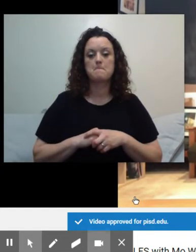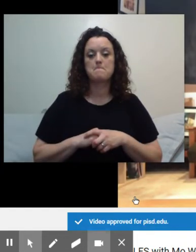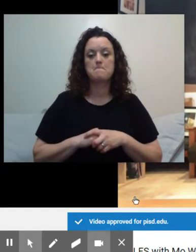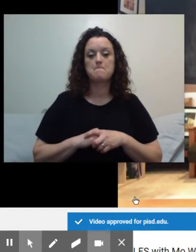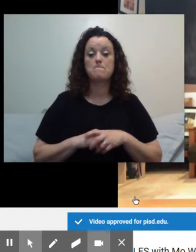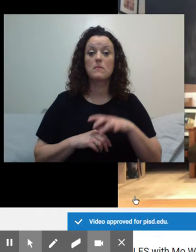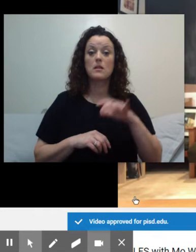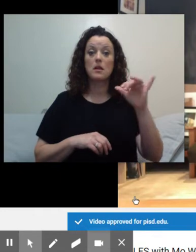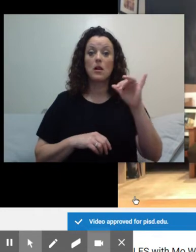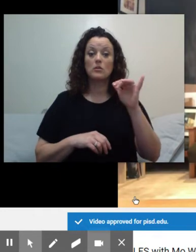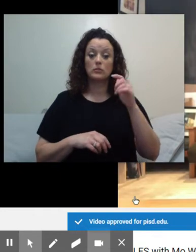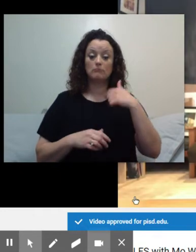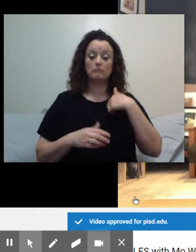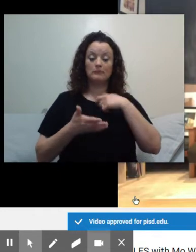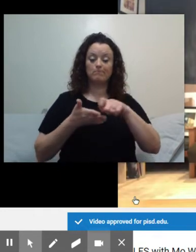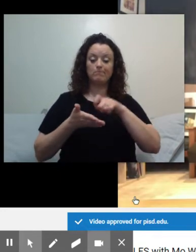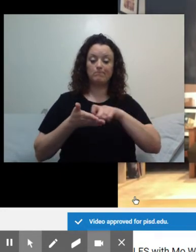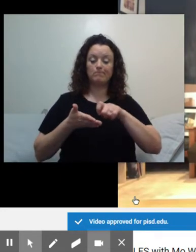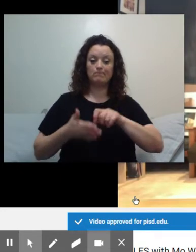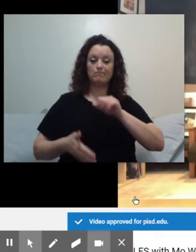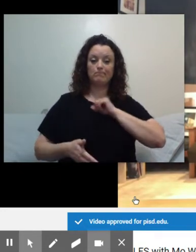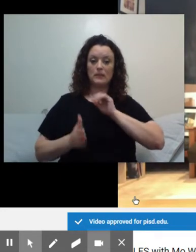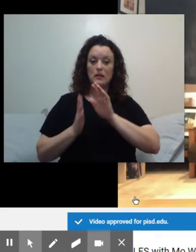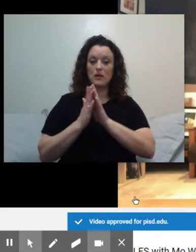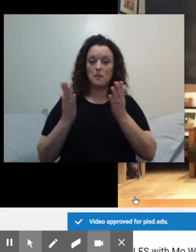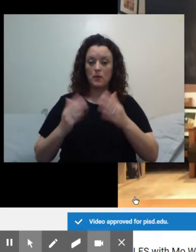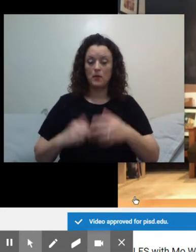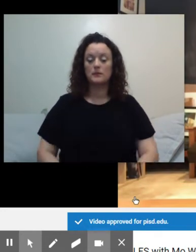I also write my own books.